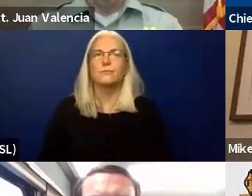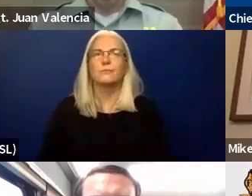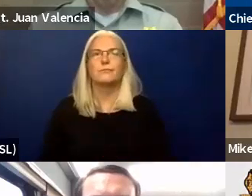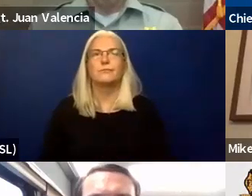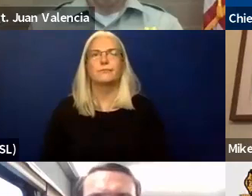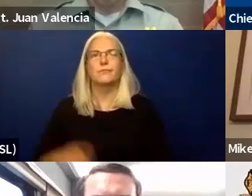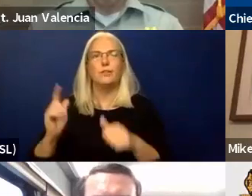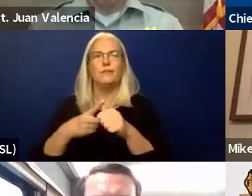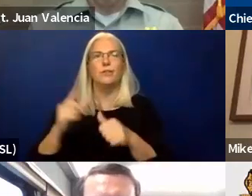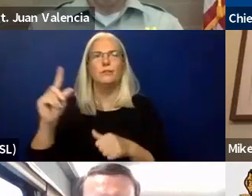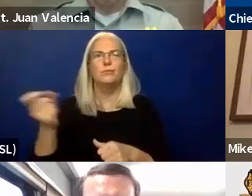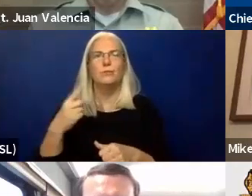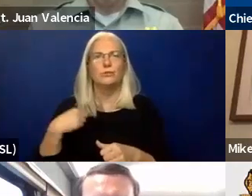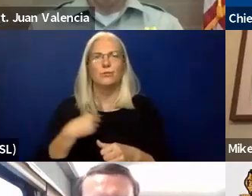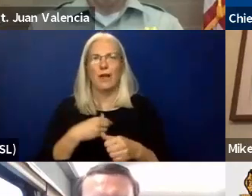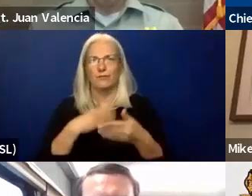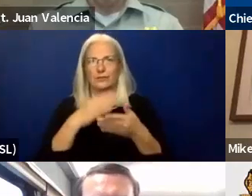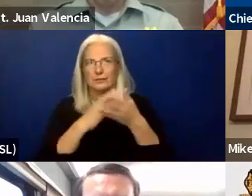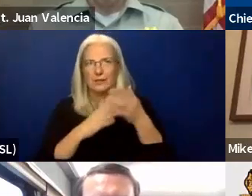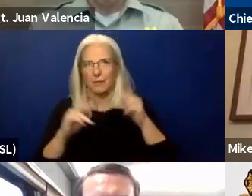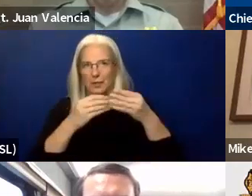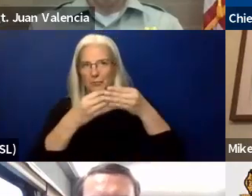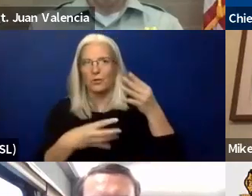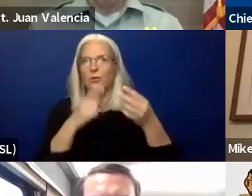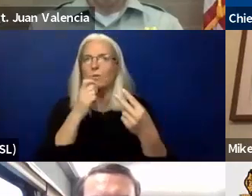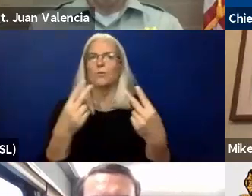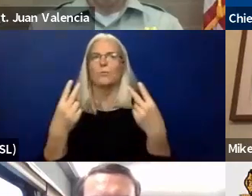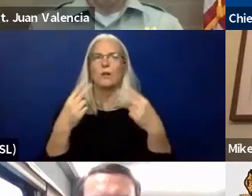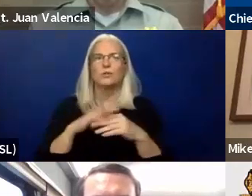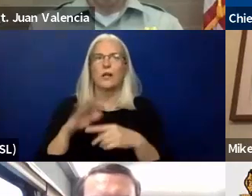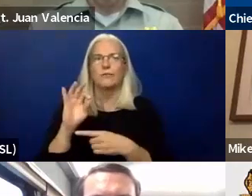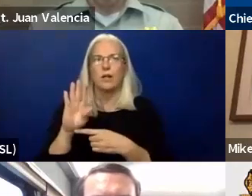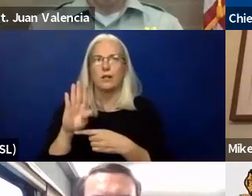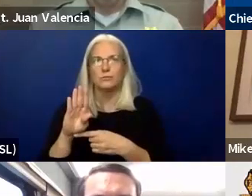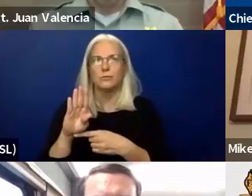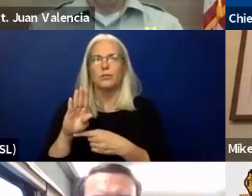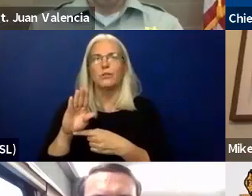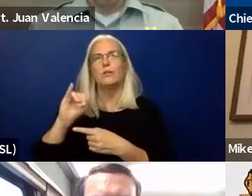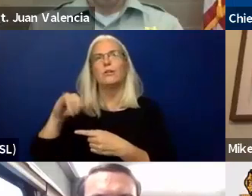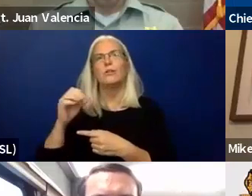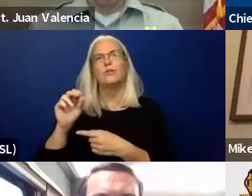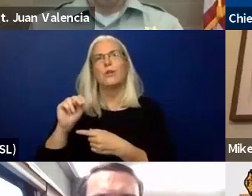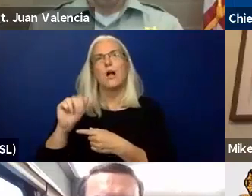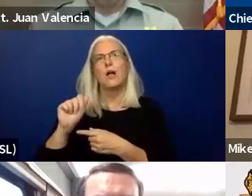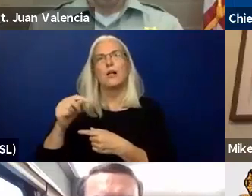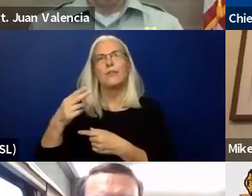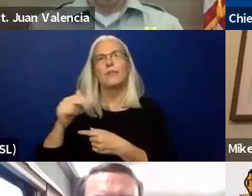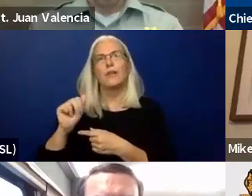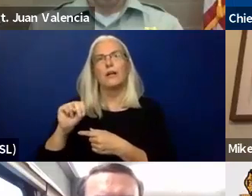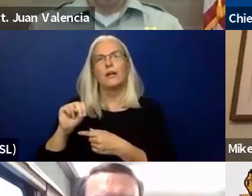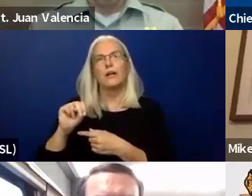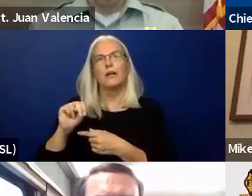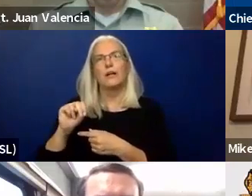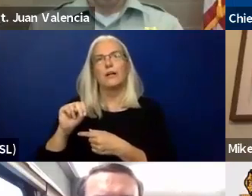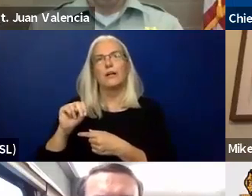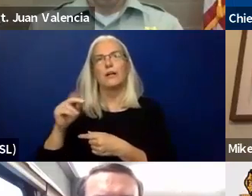people from our viewing audience. And Jonathan, maybe you could, they're just asking, they came on late and they'd like to get an